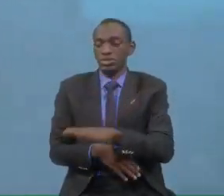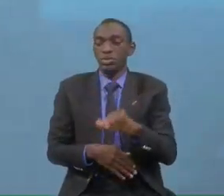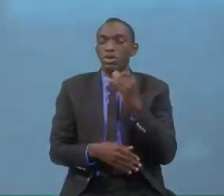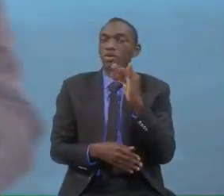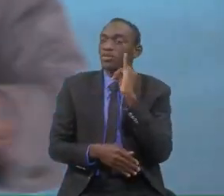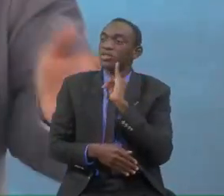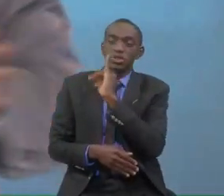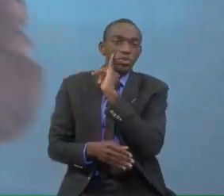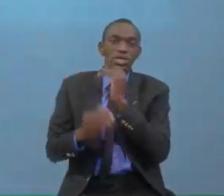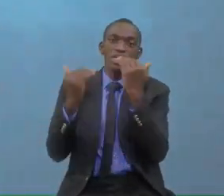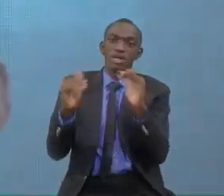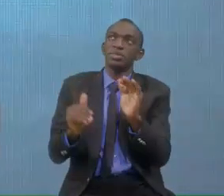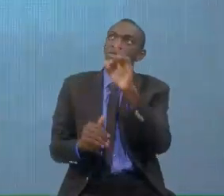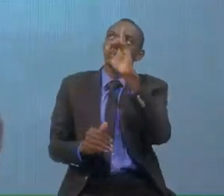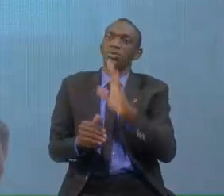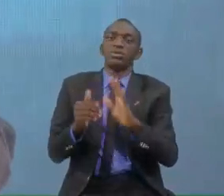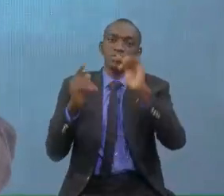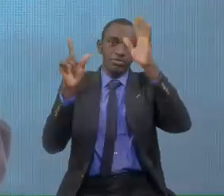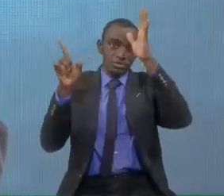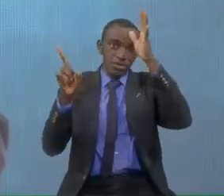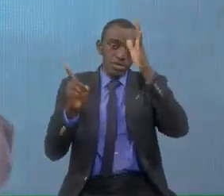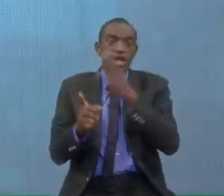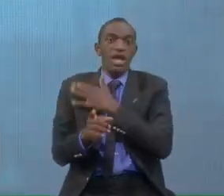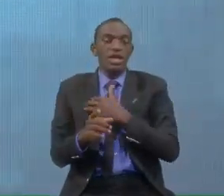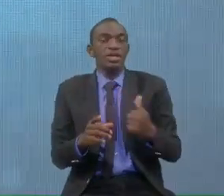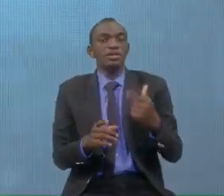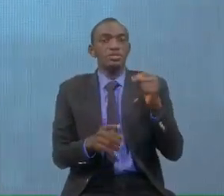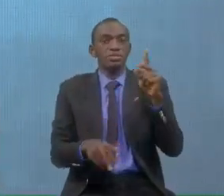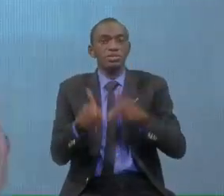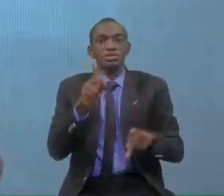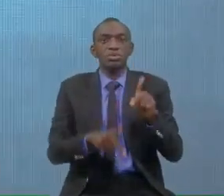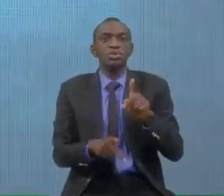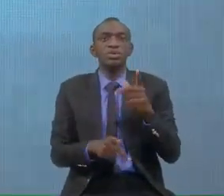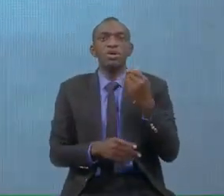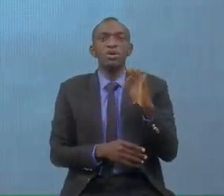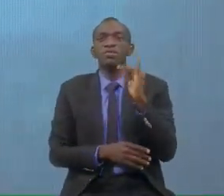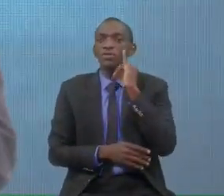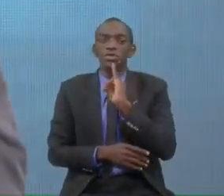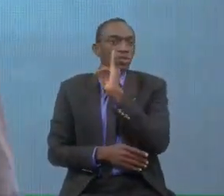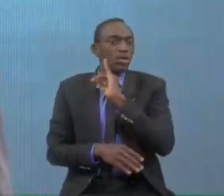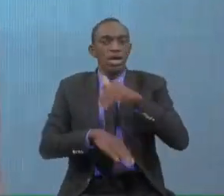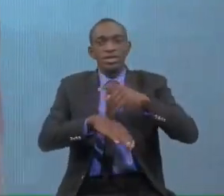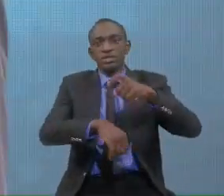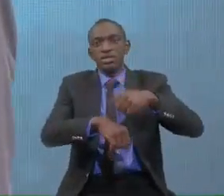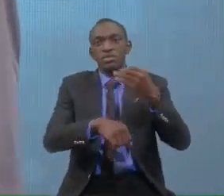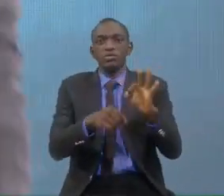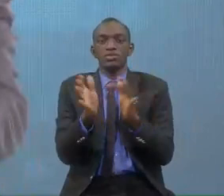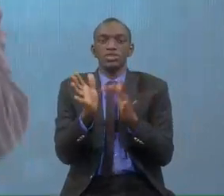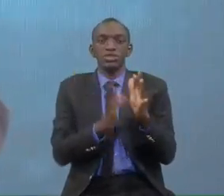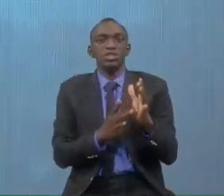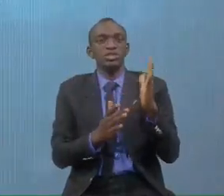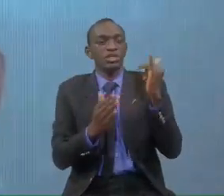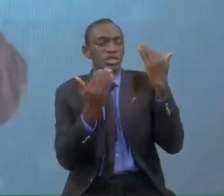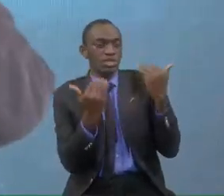Father. And the people of Israel at the time of Jesus, they limited Christ.